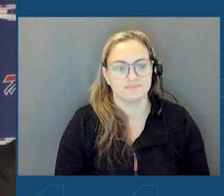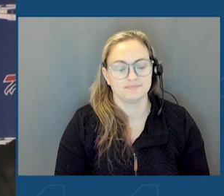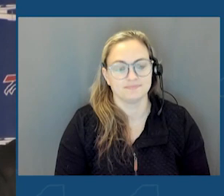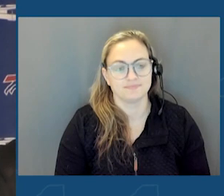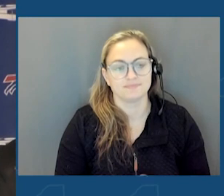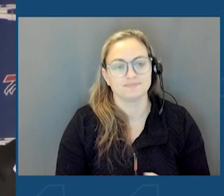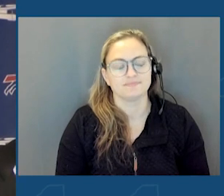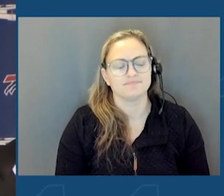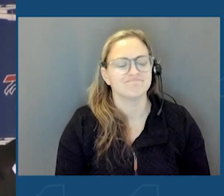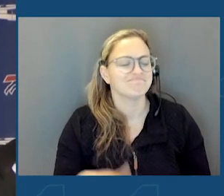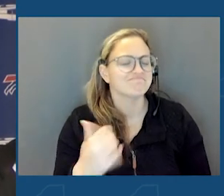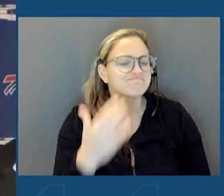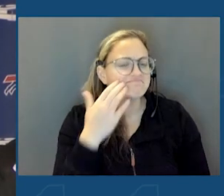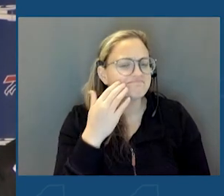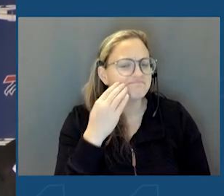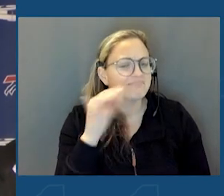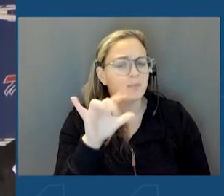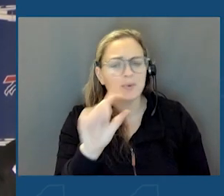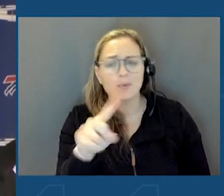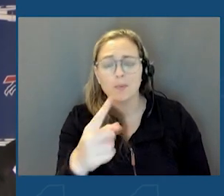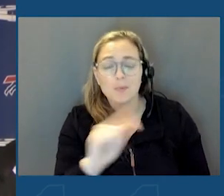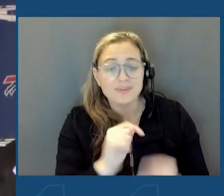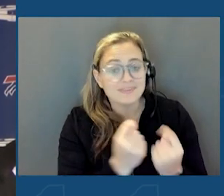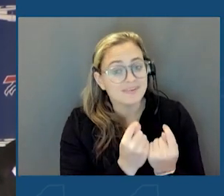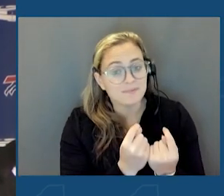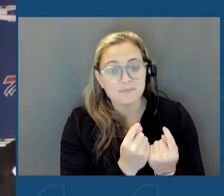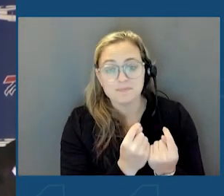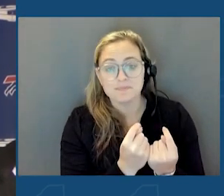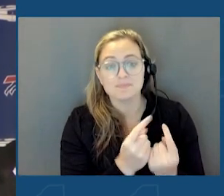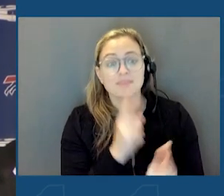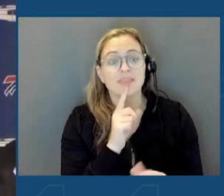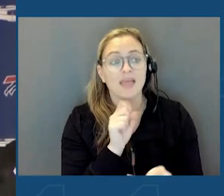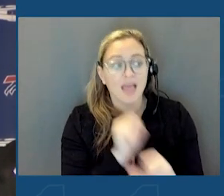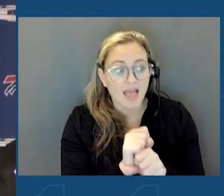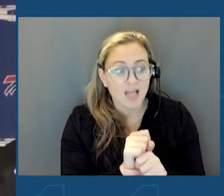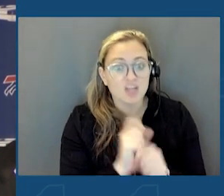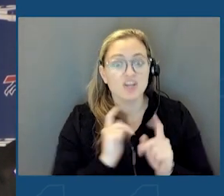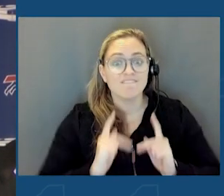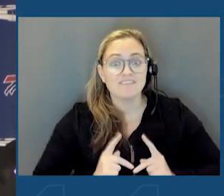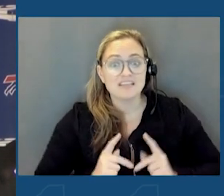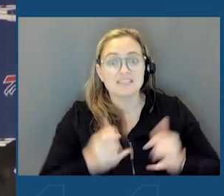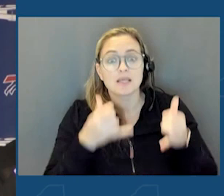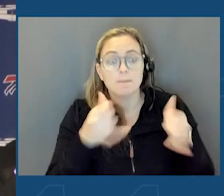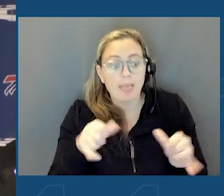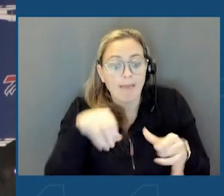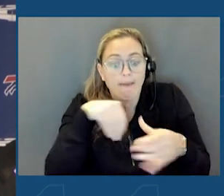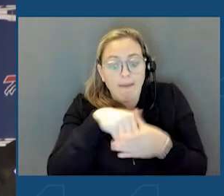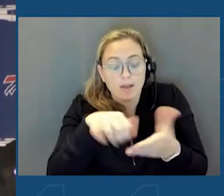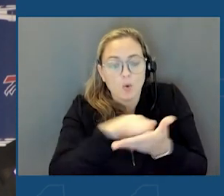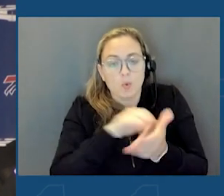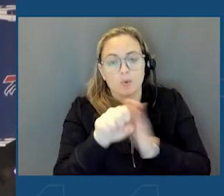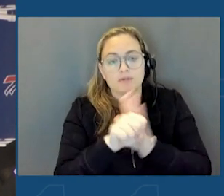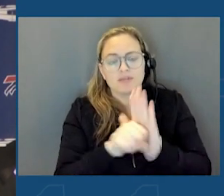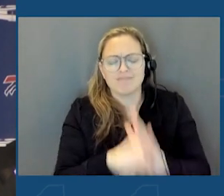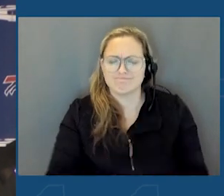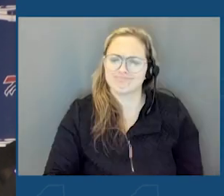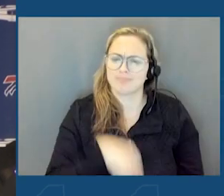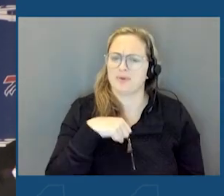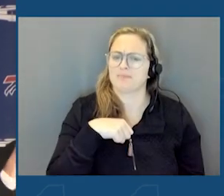We all know the Bills are the only team that actually physically play in the state of New York, and we're very proud of